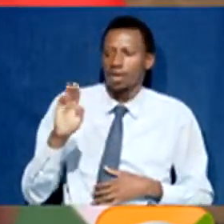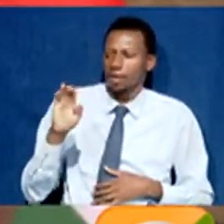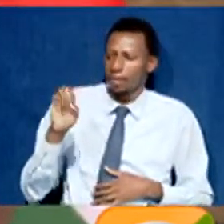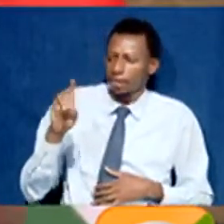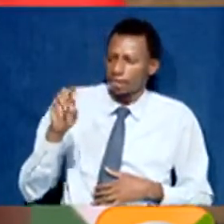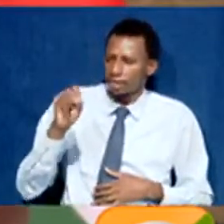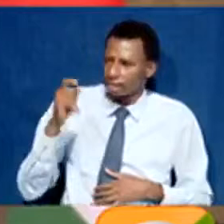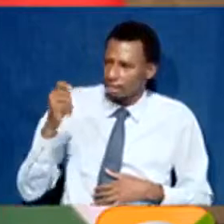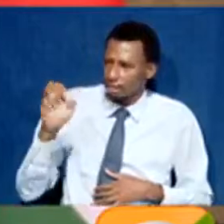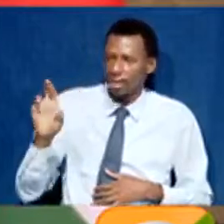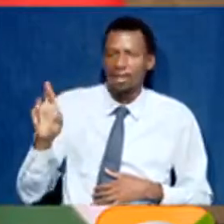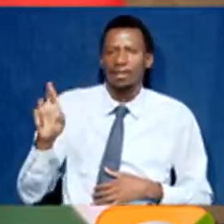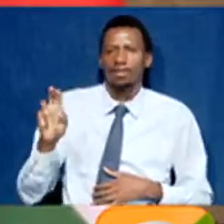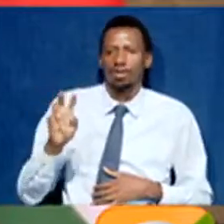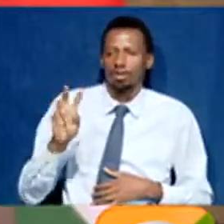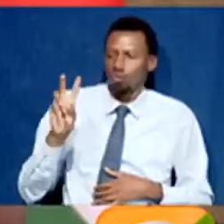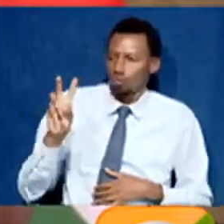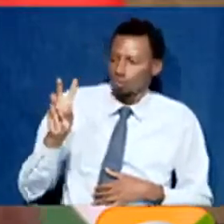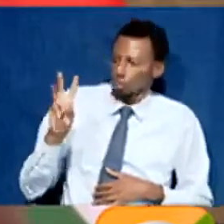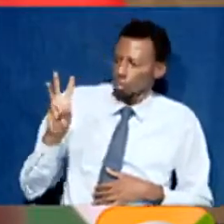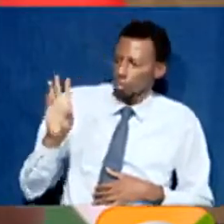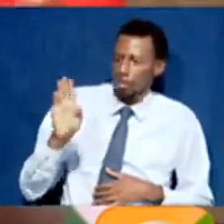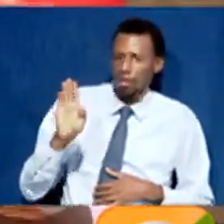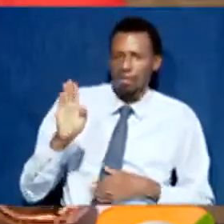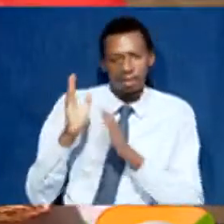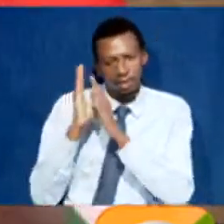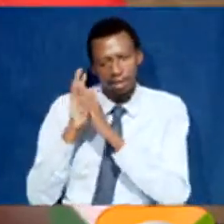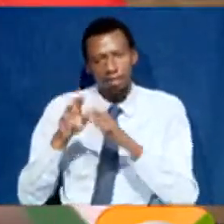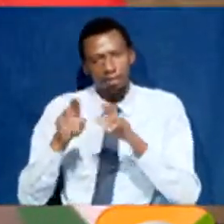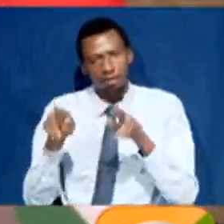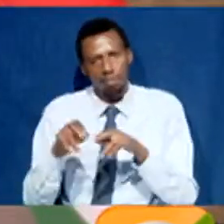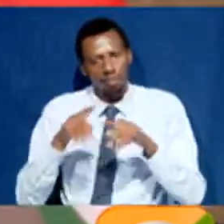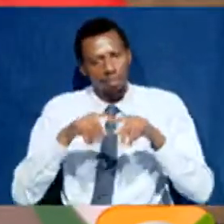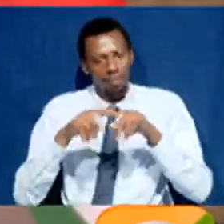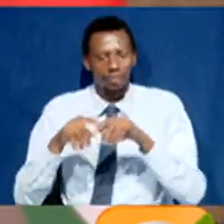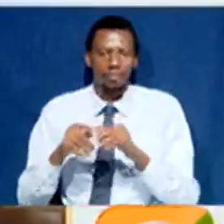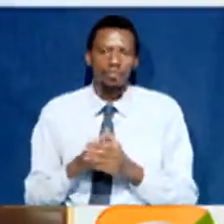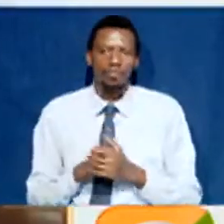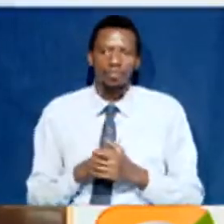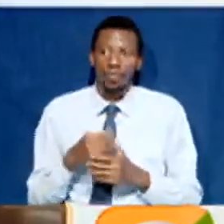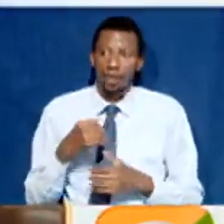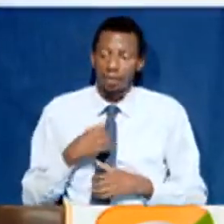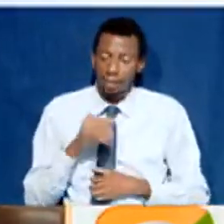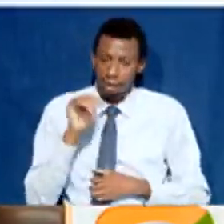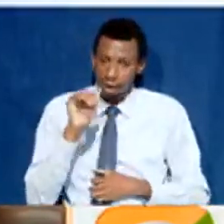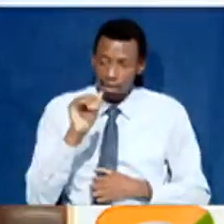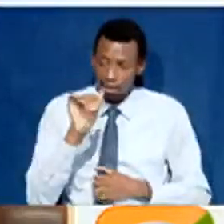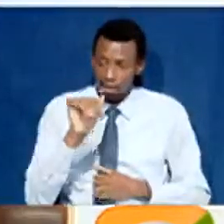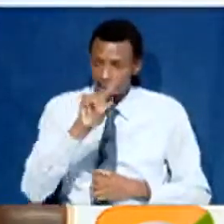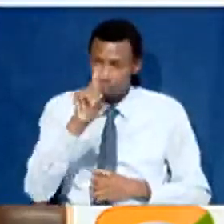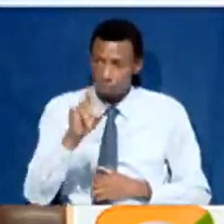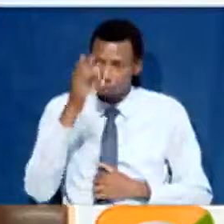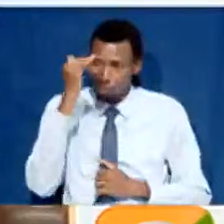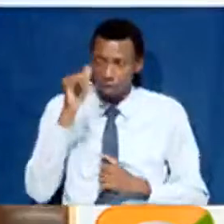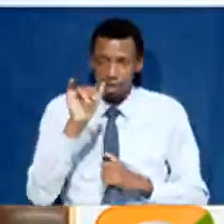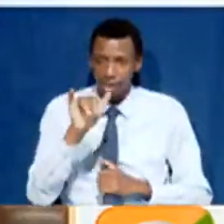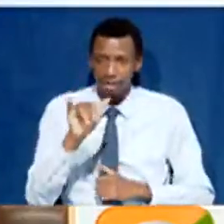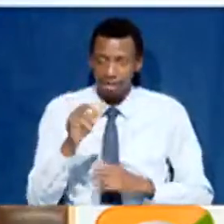the three bedroom cost different. So it will depend on, you know, how many. Mr. President, I asked that question because it's been a very stubborn